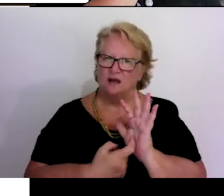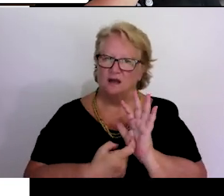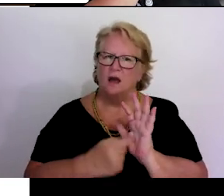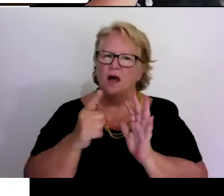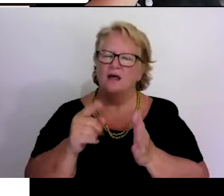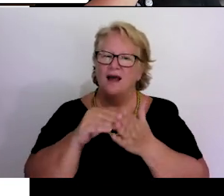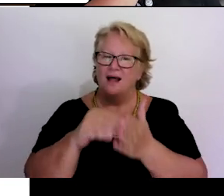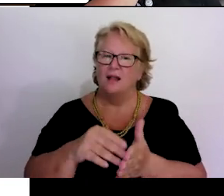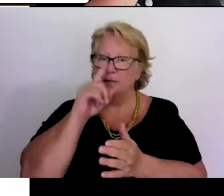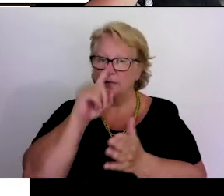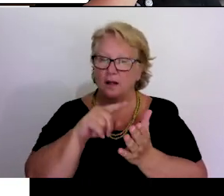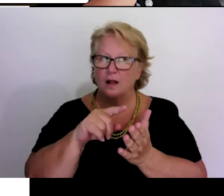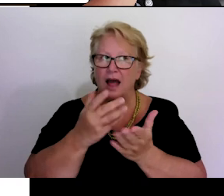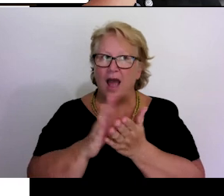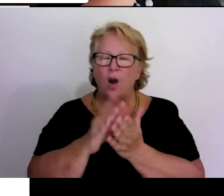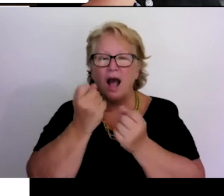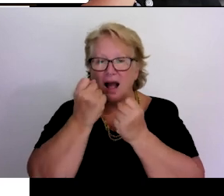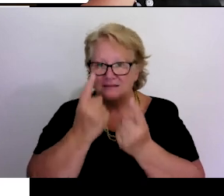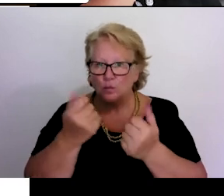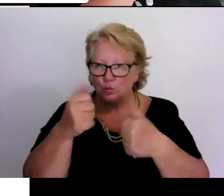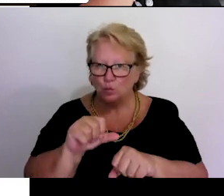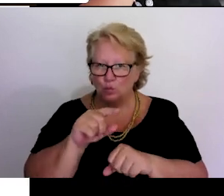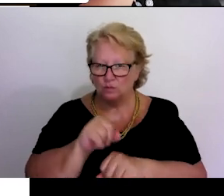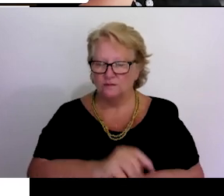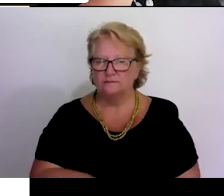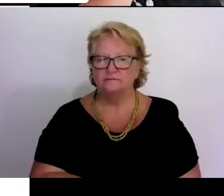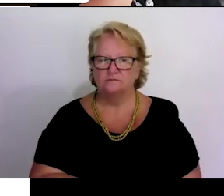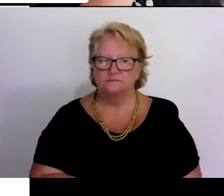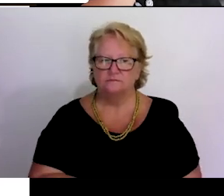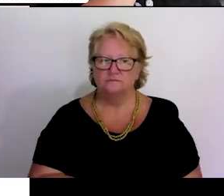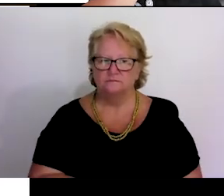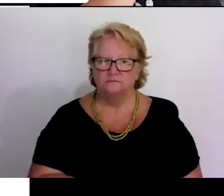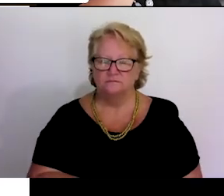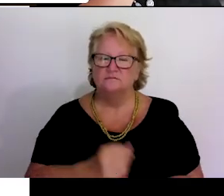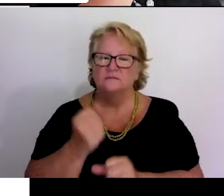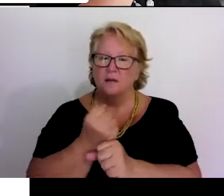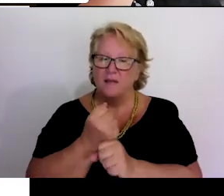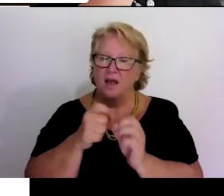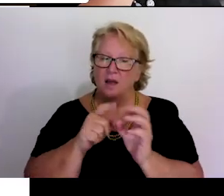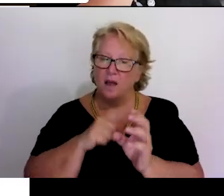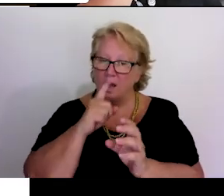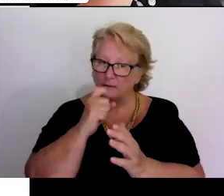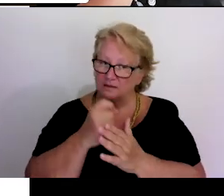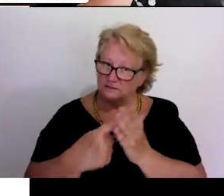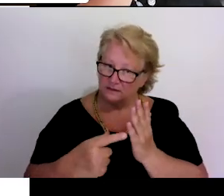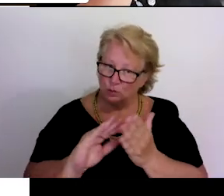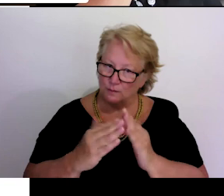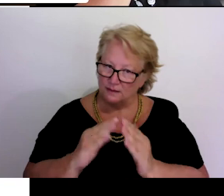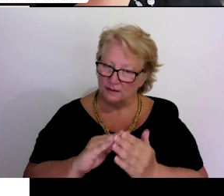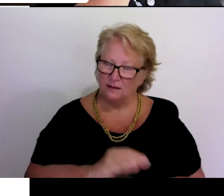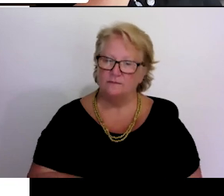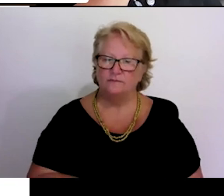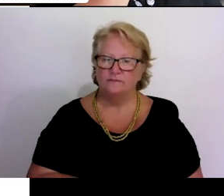people understand how to use the data asset. It was made by people in the disability community.